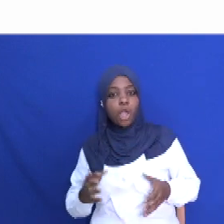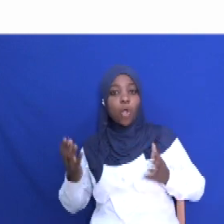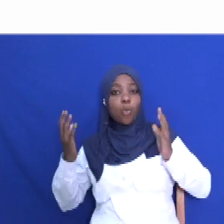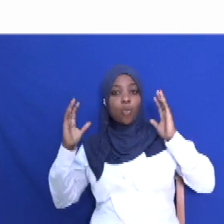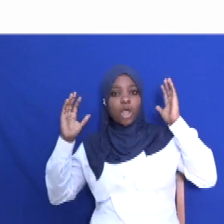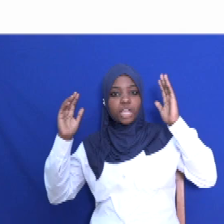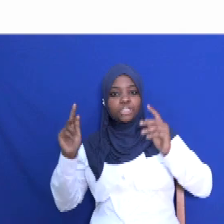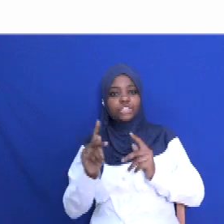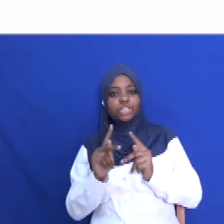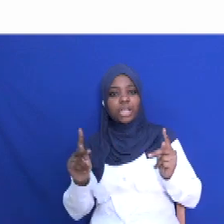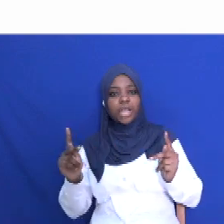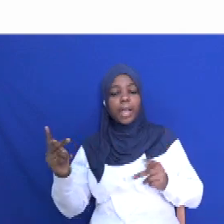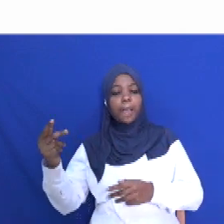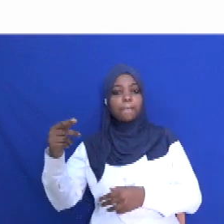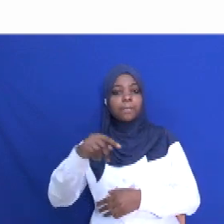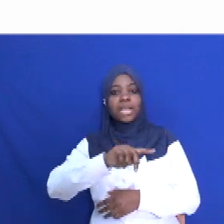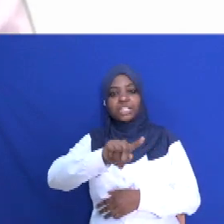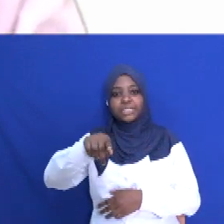you have